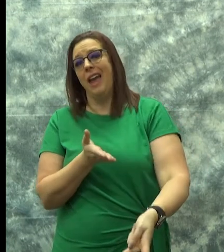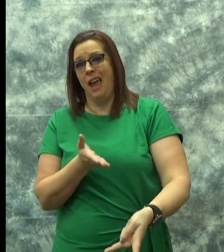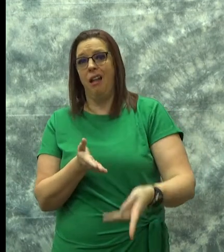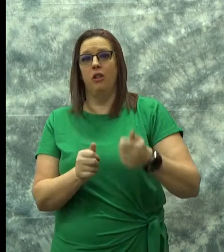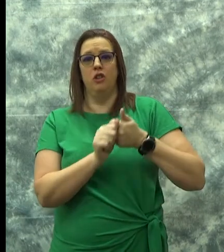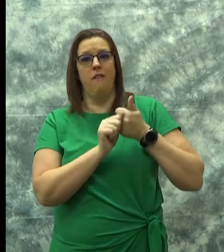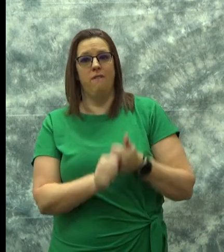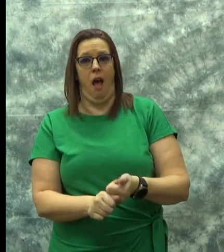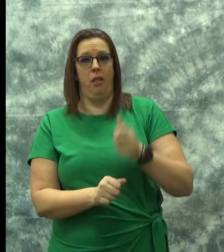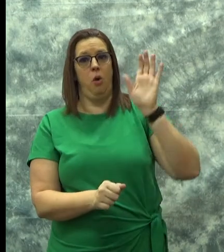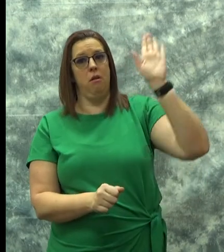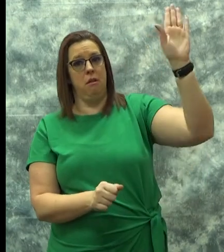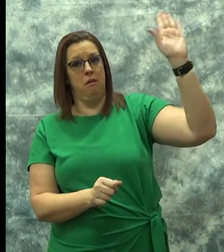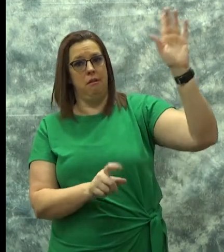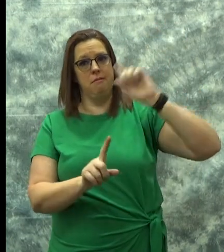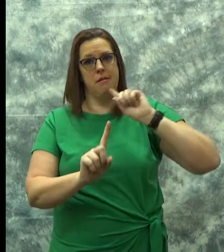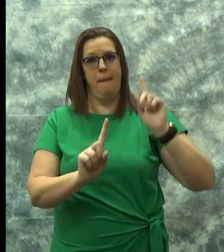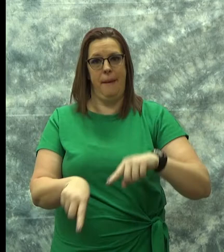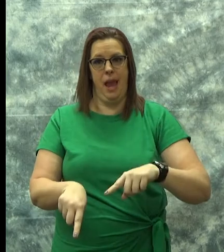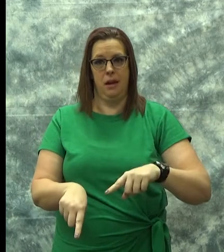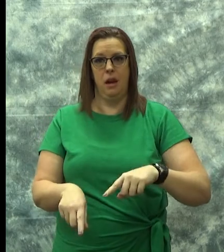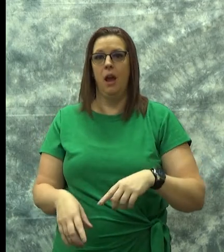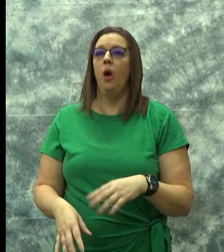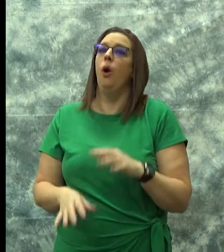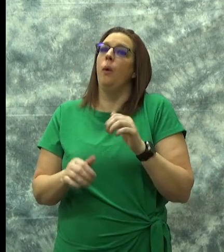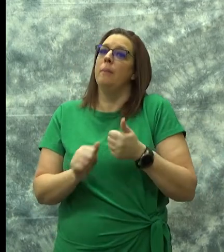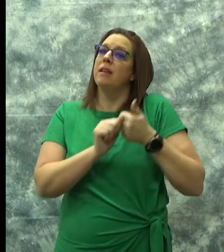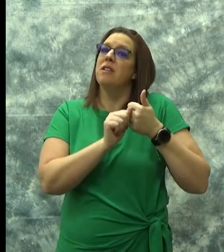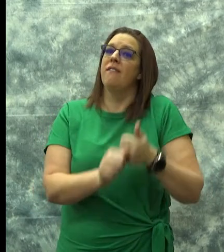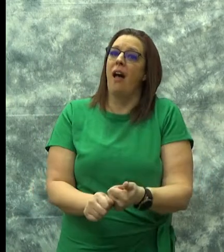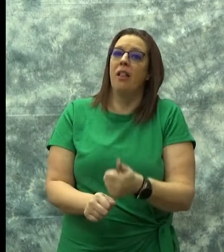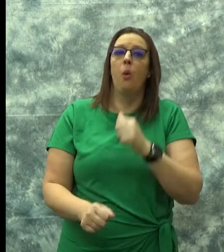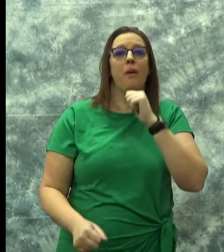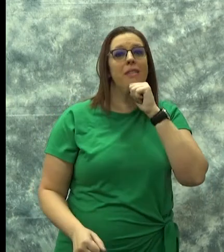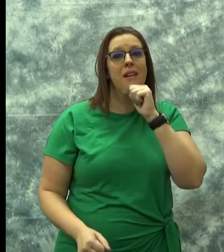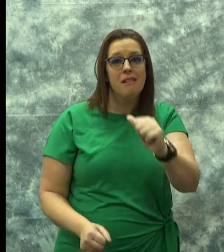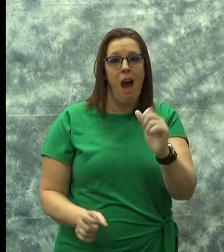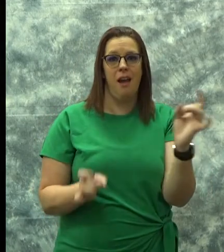command. We must follow nonviolence and love.